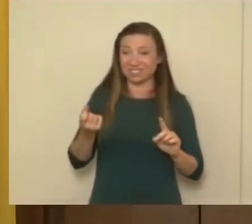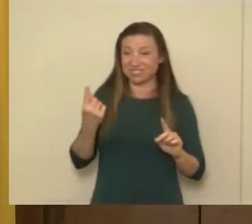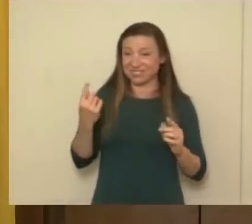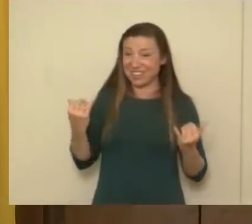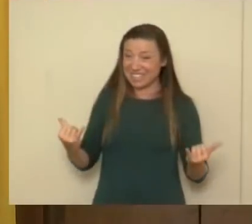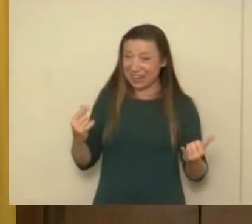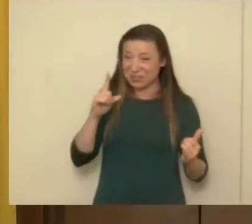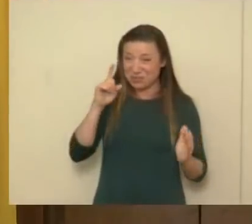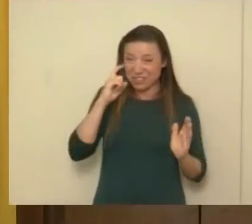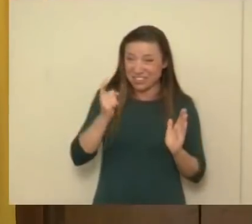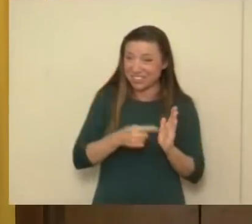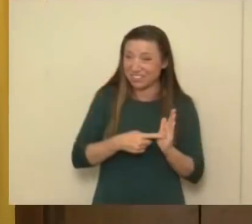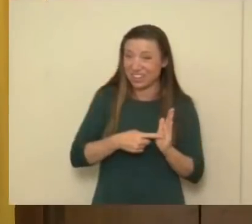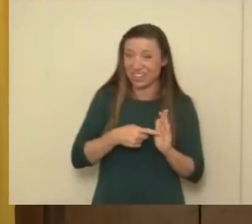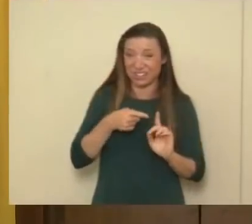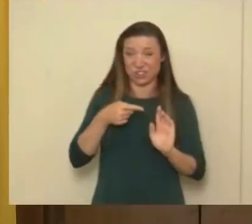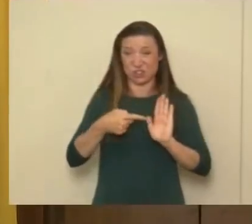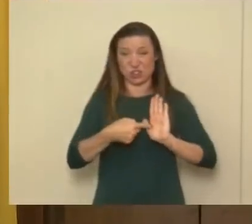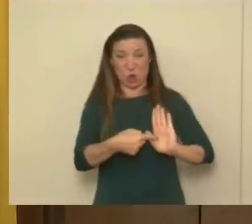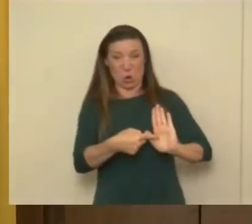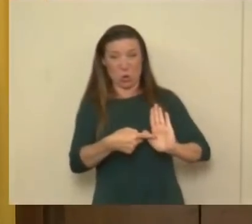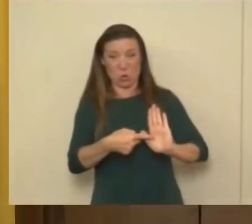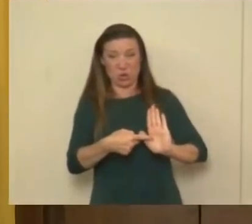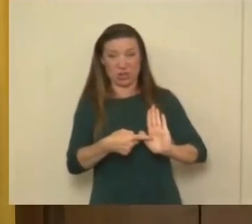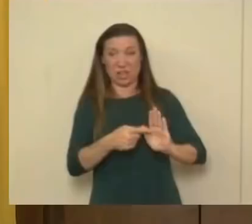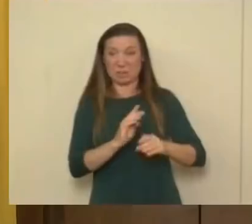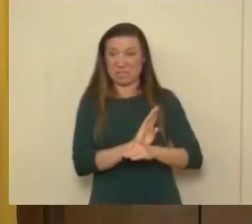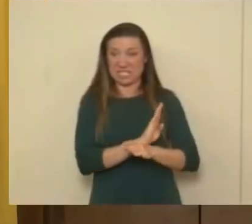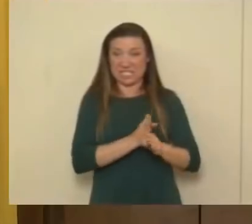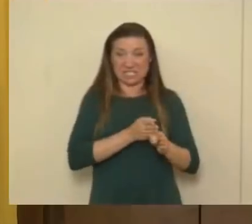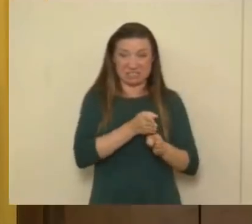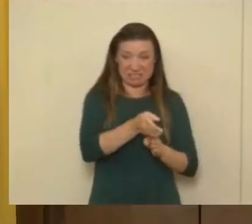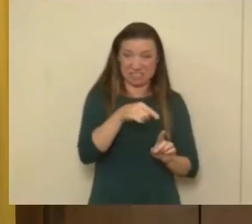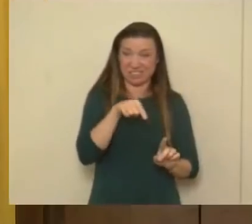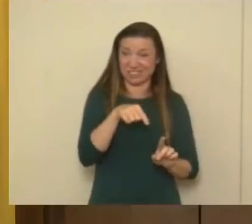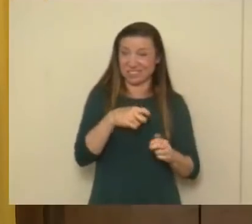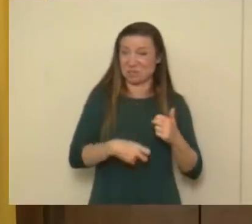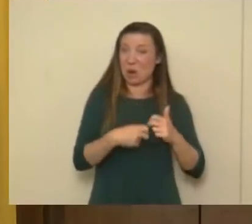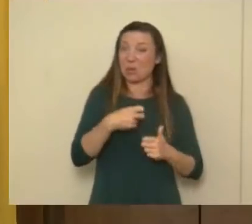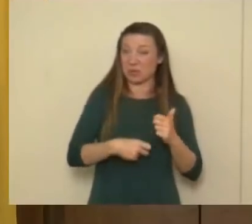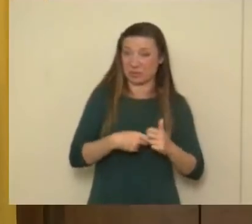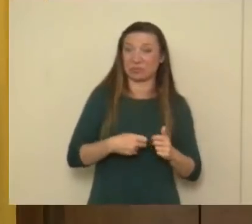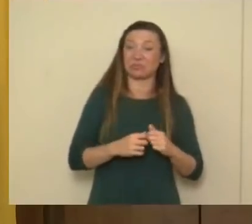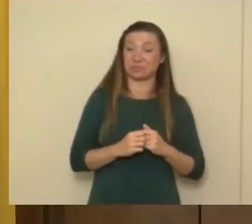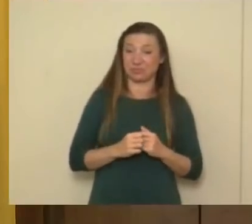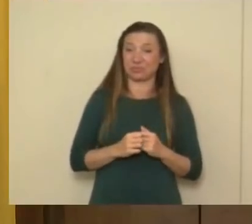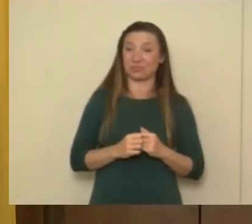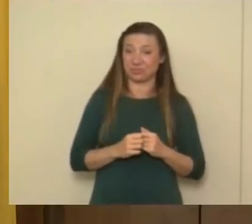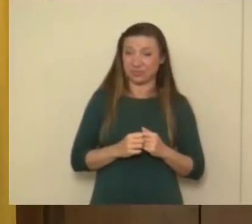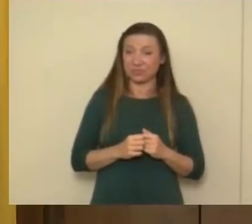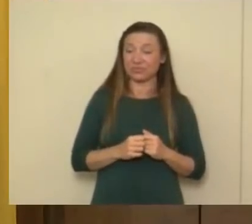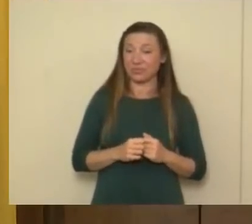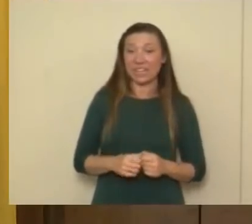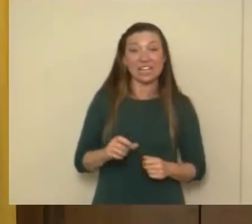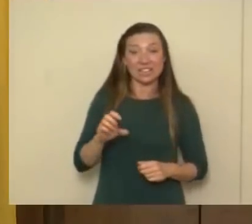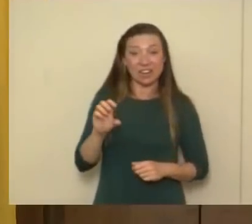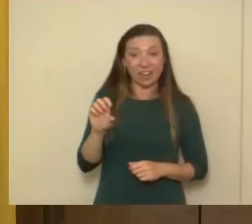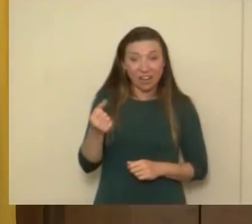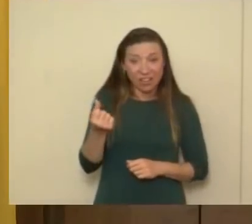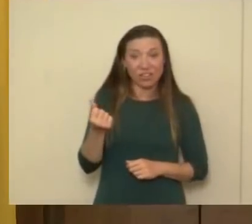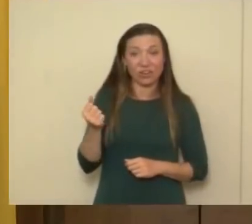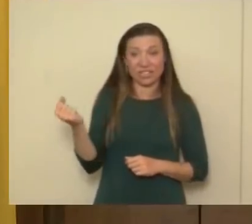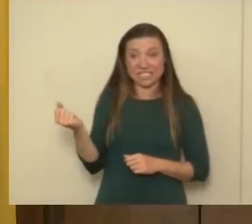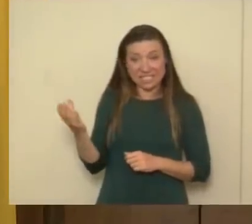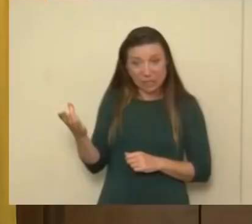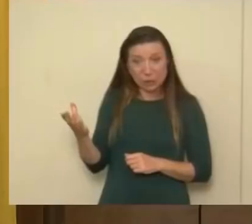where it becomes really problematic. And we hear from the industries who are not on sovereign nations, who are subject to our public